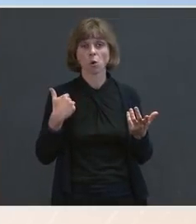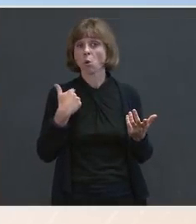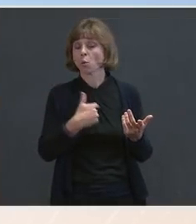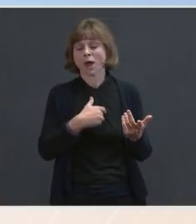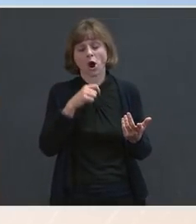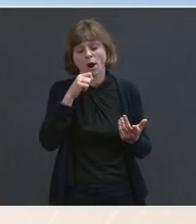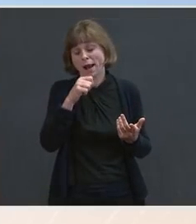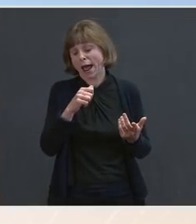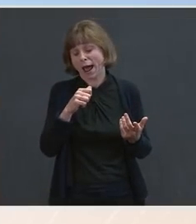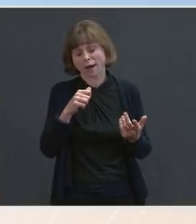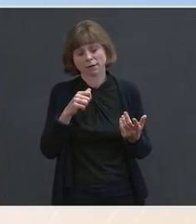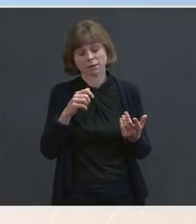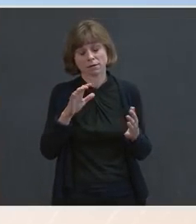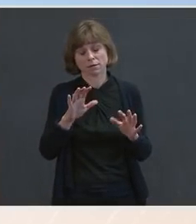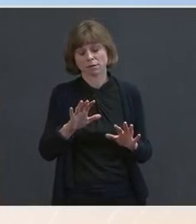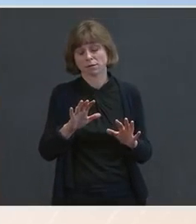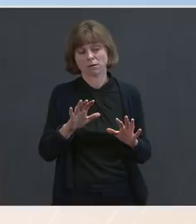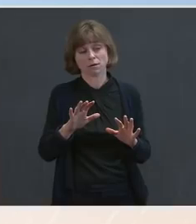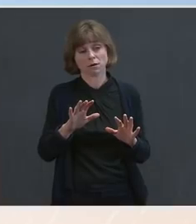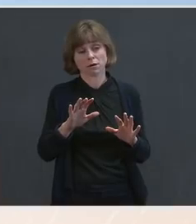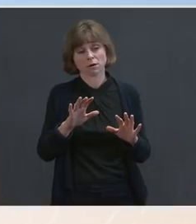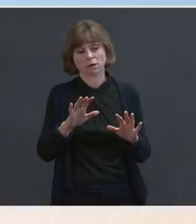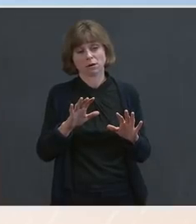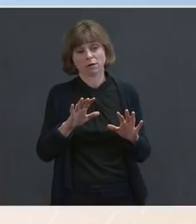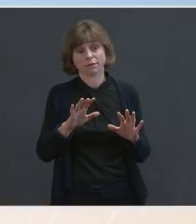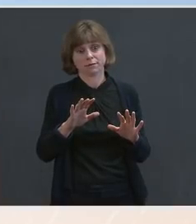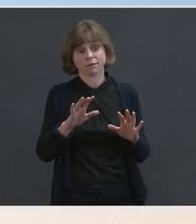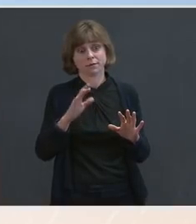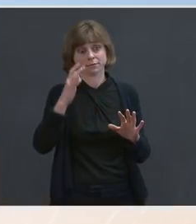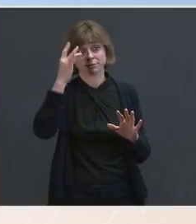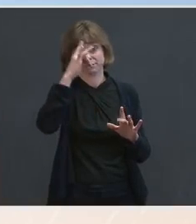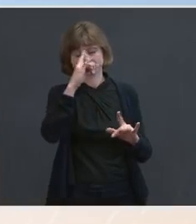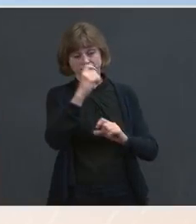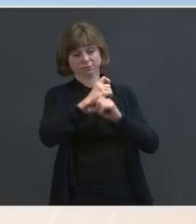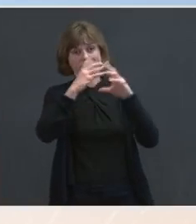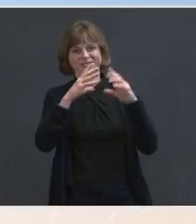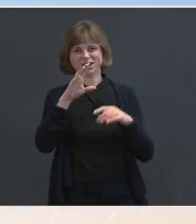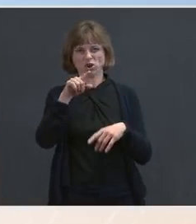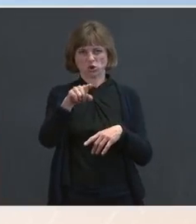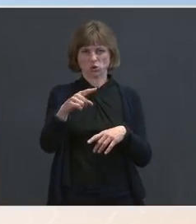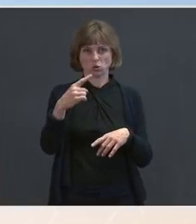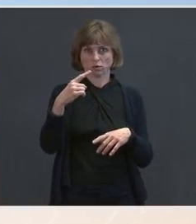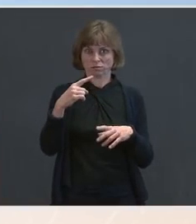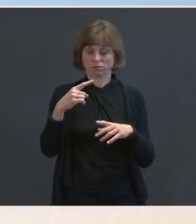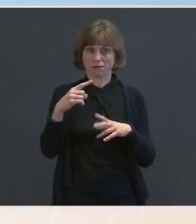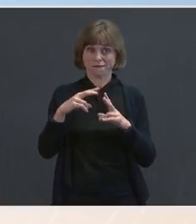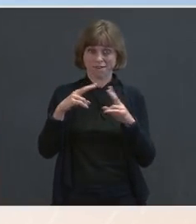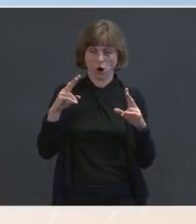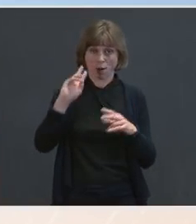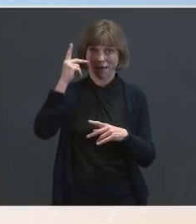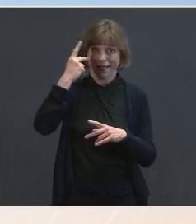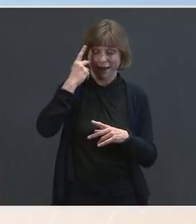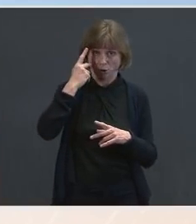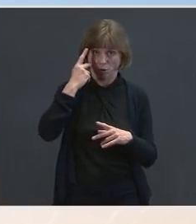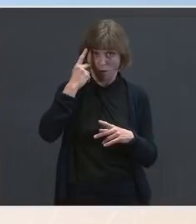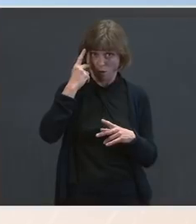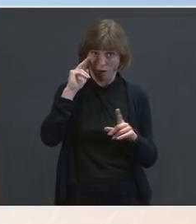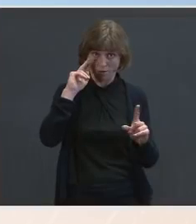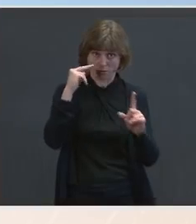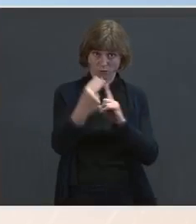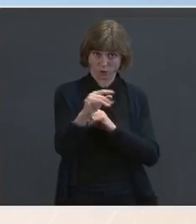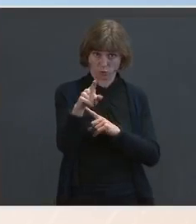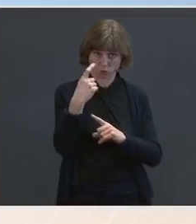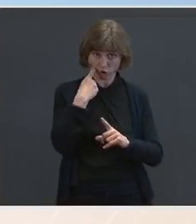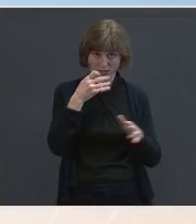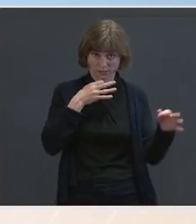through as political legislative of a lens as you just outlined, but I will say that the president came into office